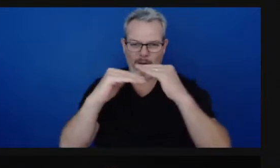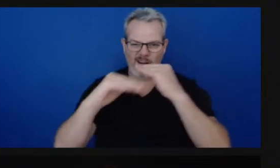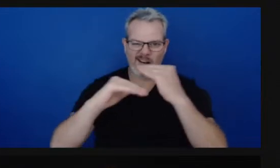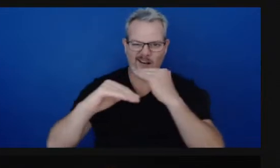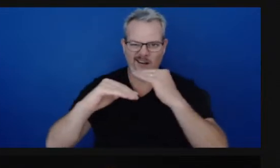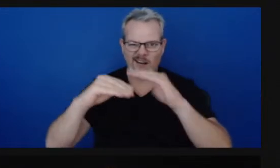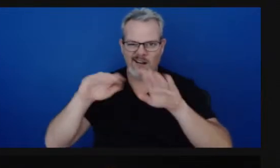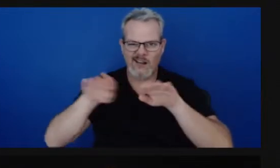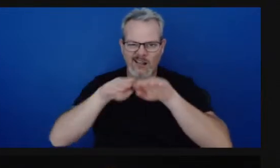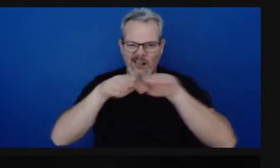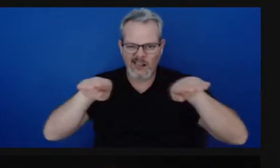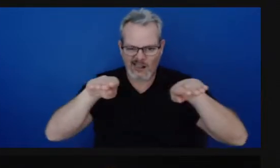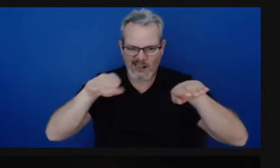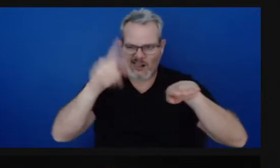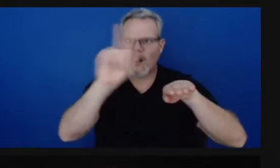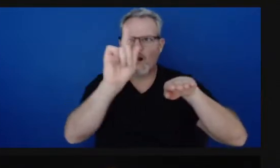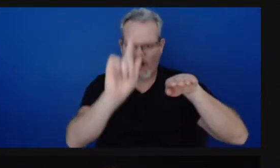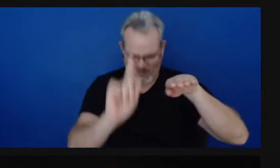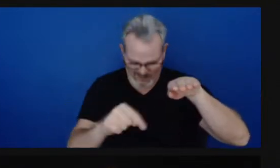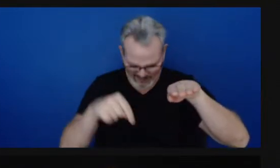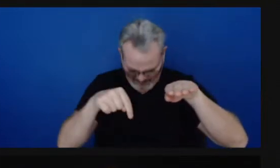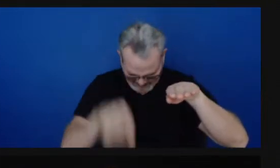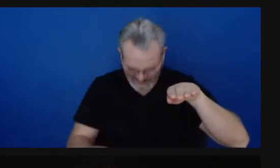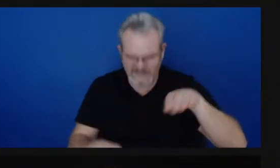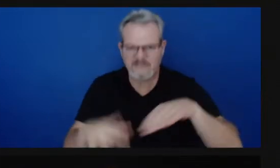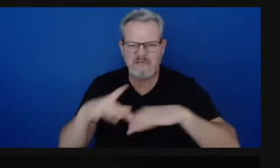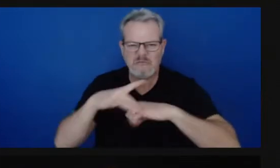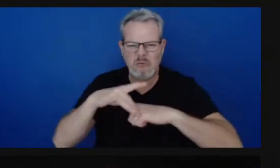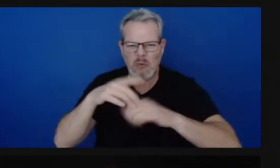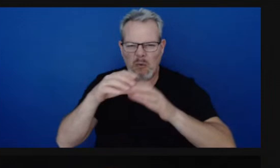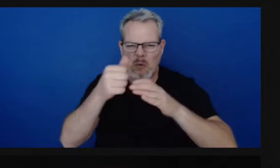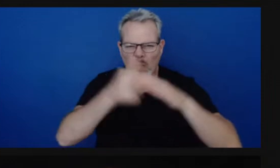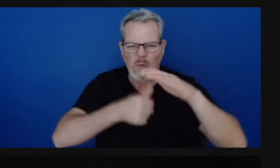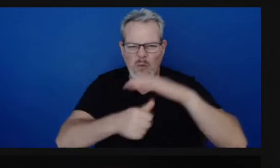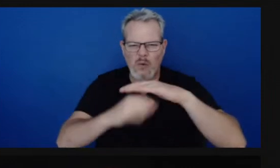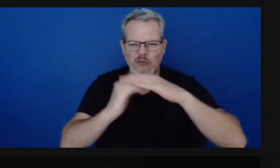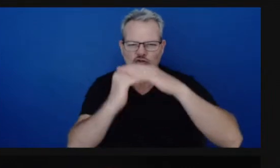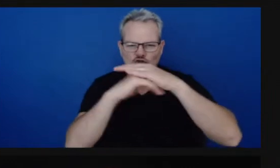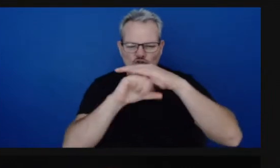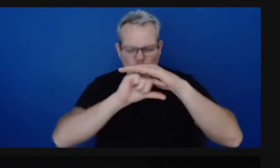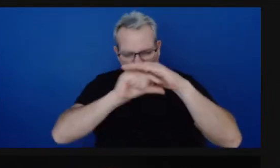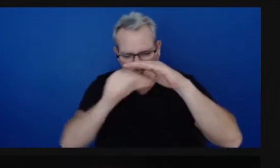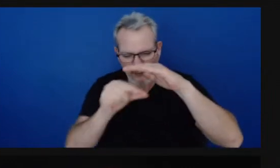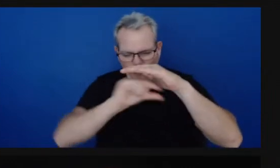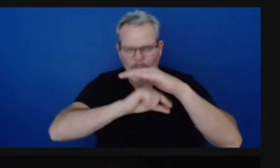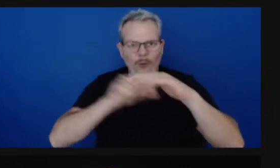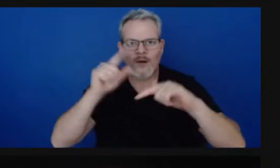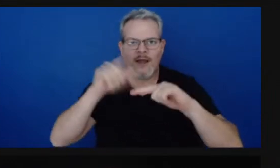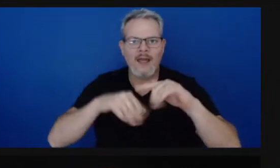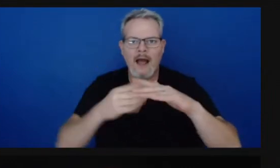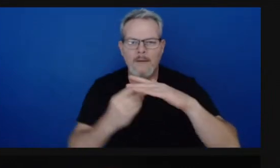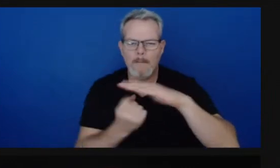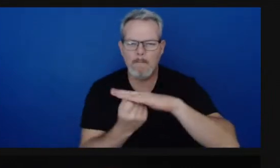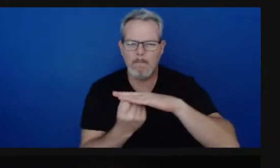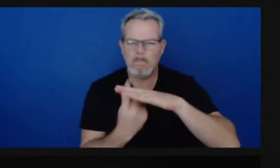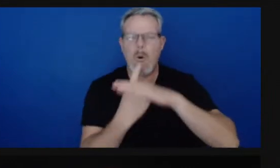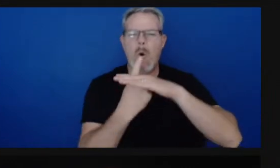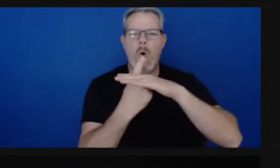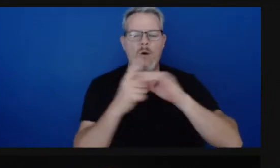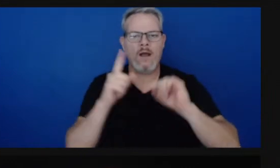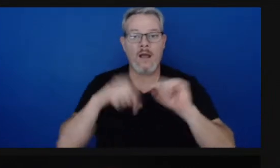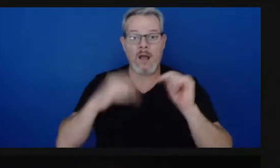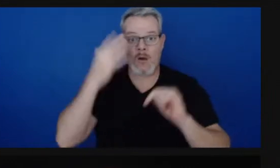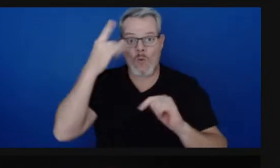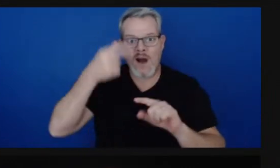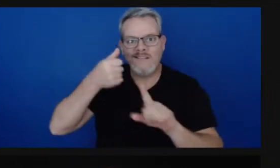through the Earth all the way to the core. When they get there, they cannot penetrate the core because of a density difference. The core is made of